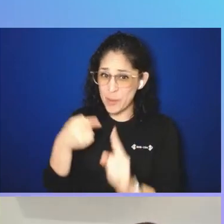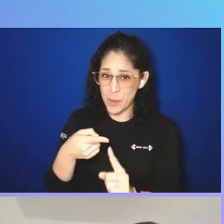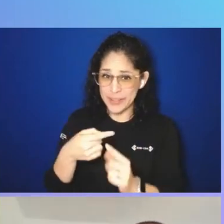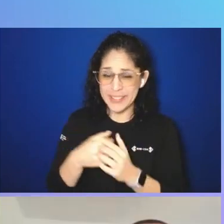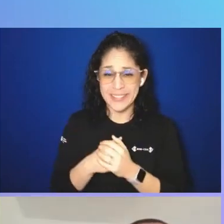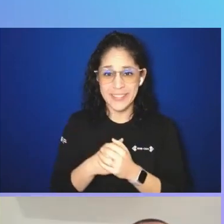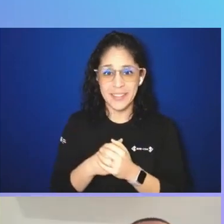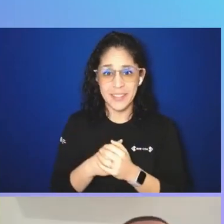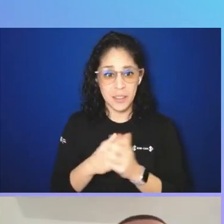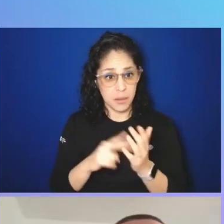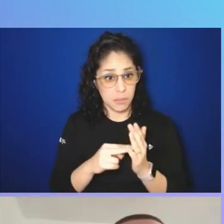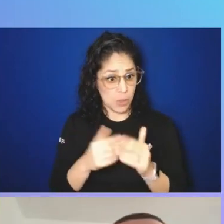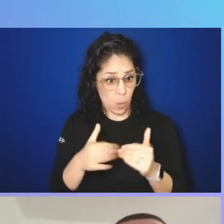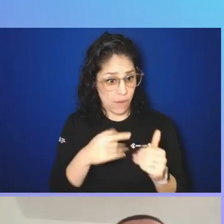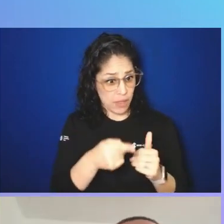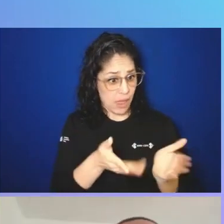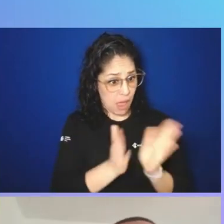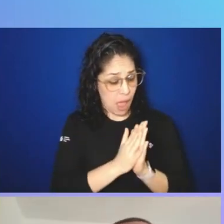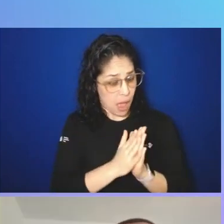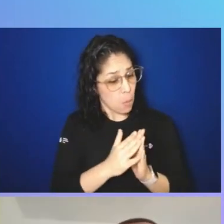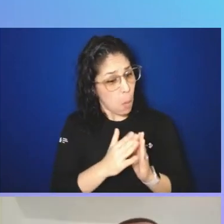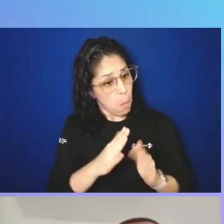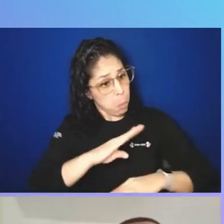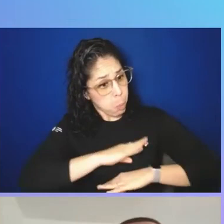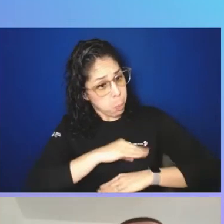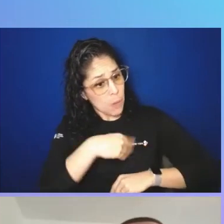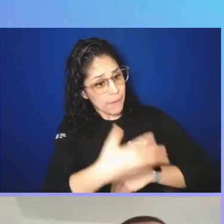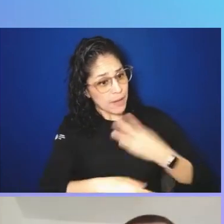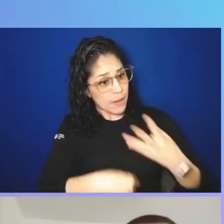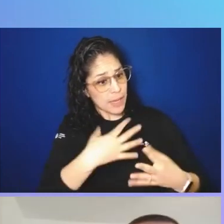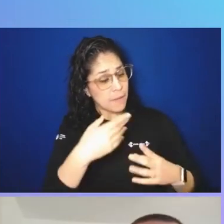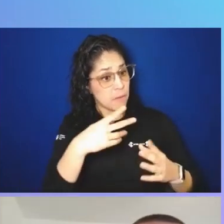just to give them whatever they ask for. They don't speak for everyone.